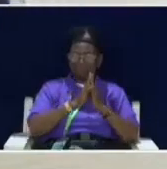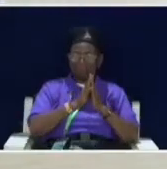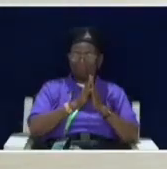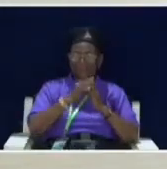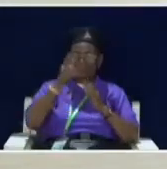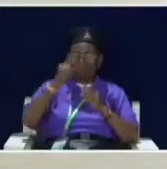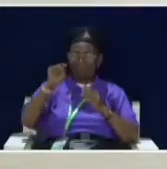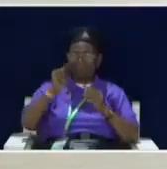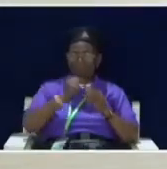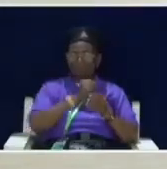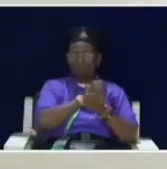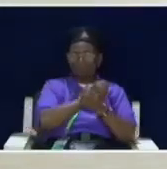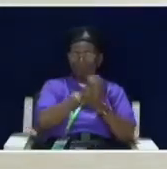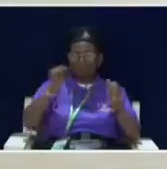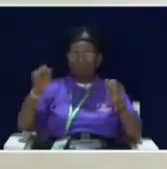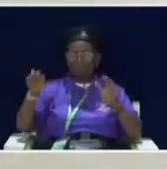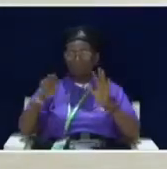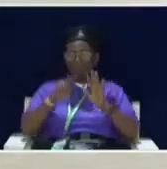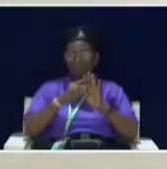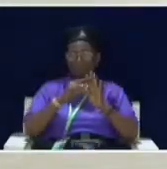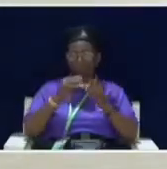salvation now and restoration.